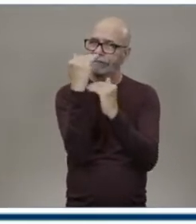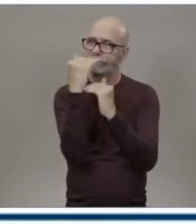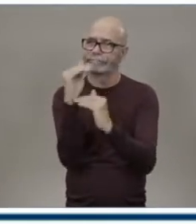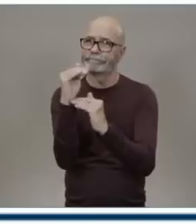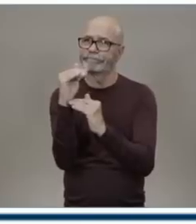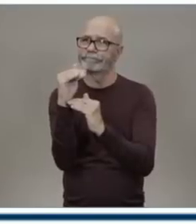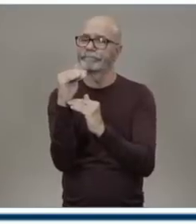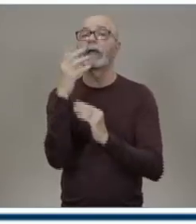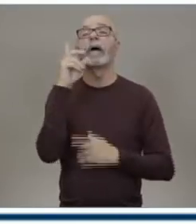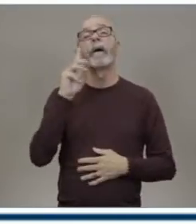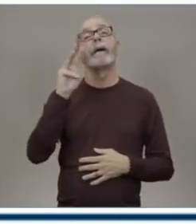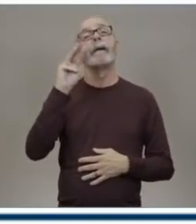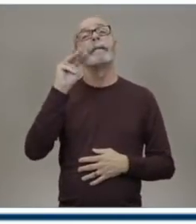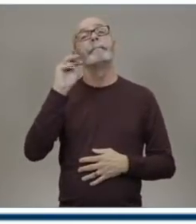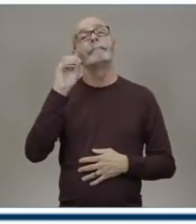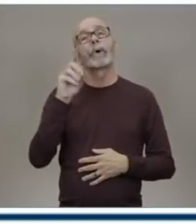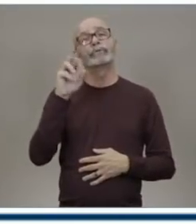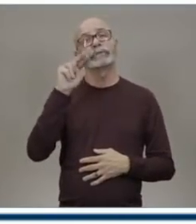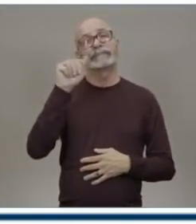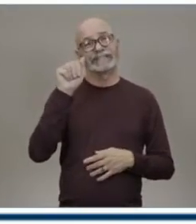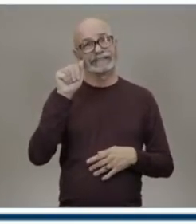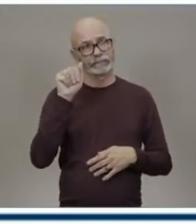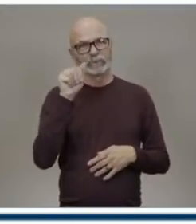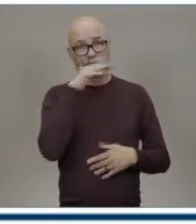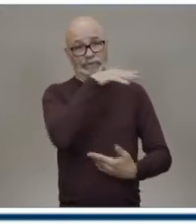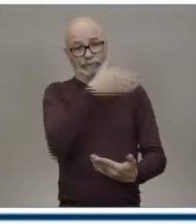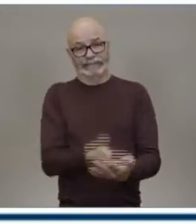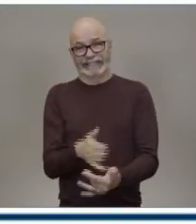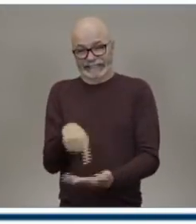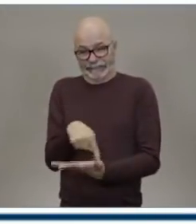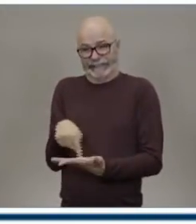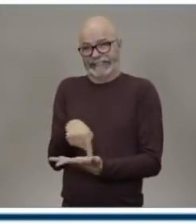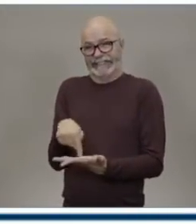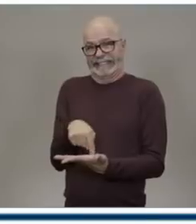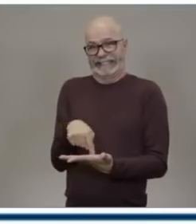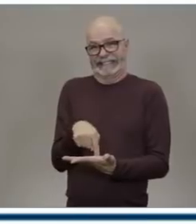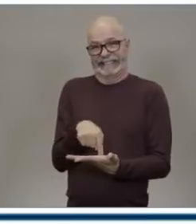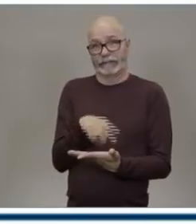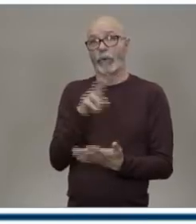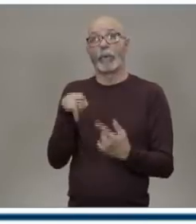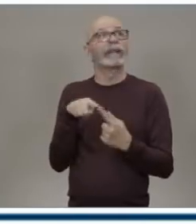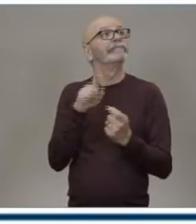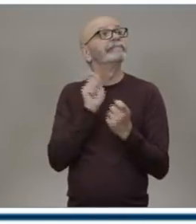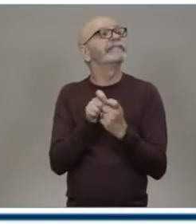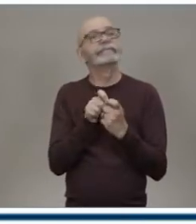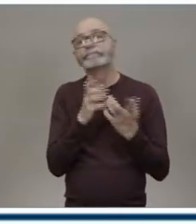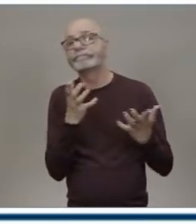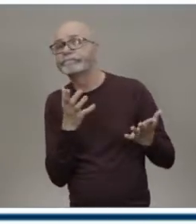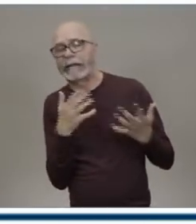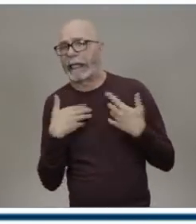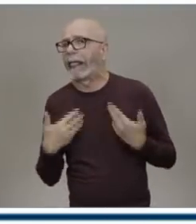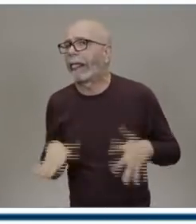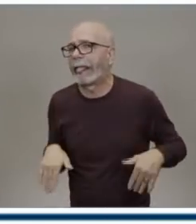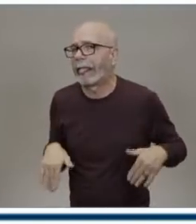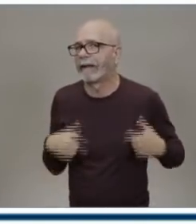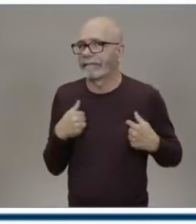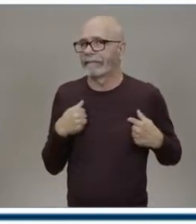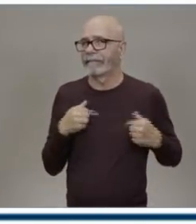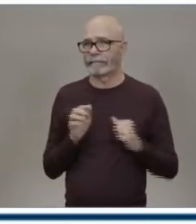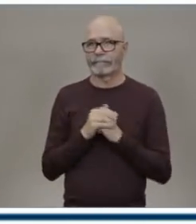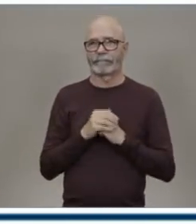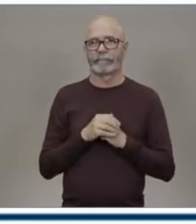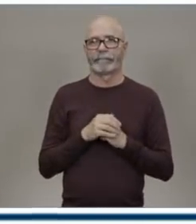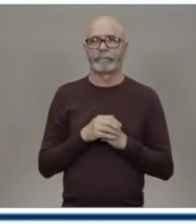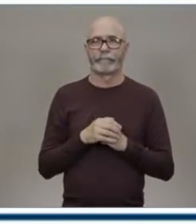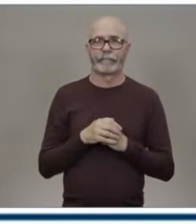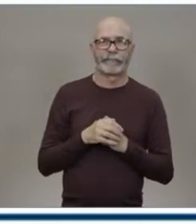but by the time we get it, we don't have assurance of that and a set date yet. And so it's hard to finalize